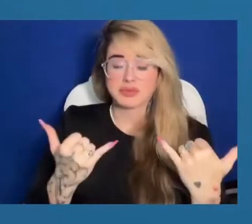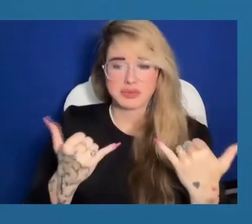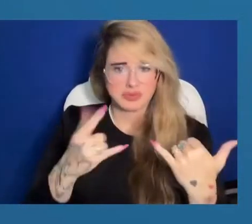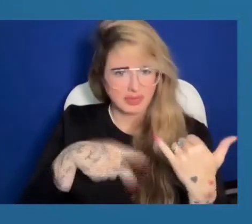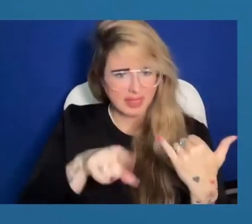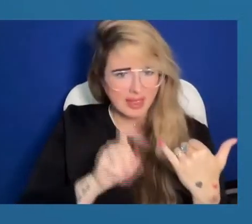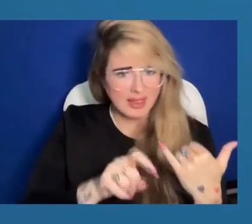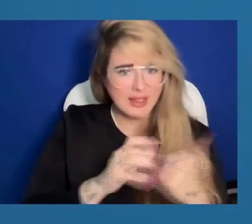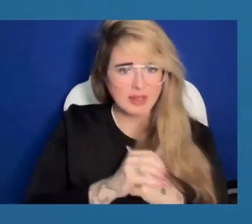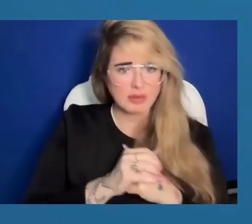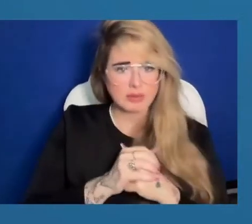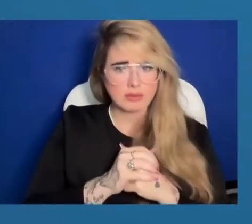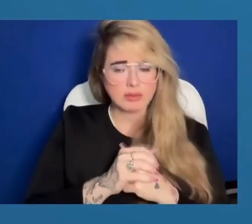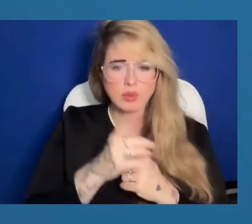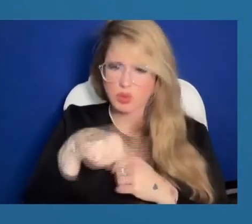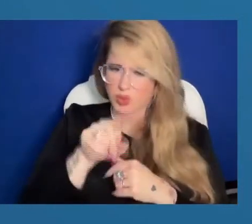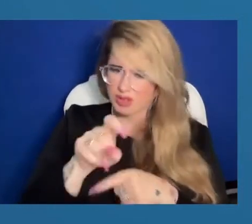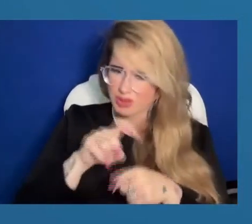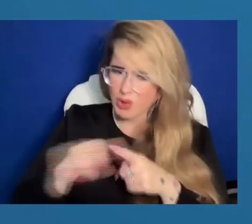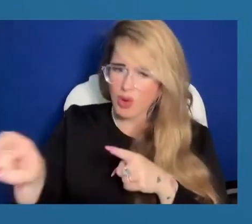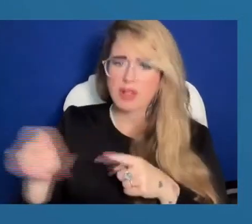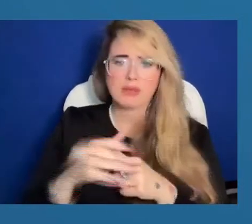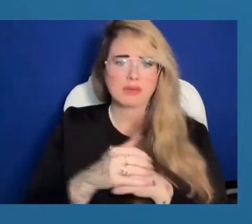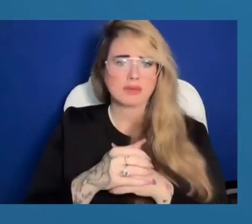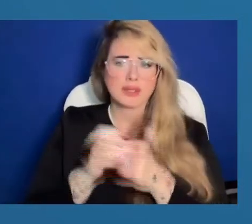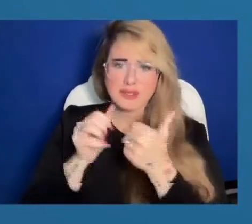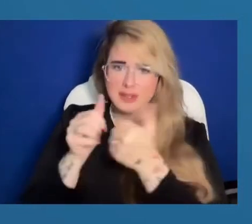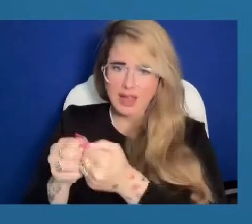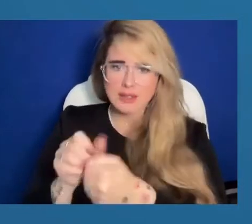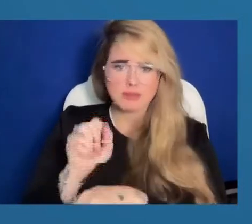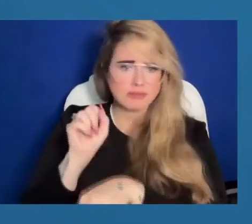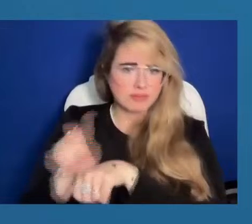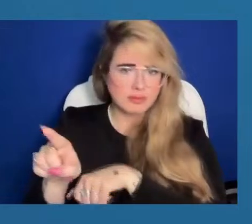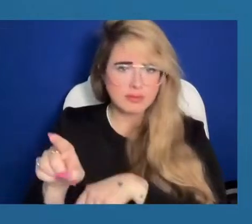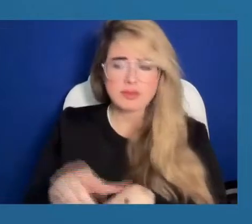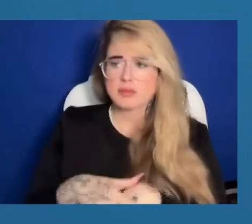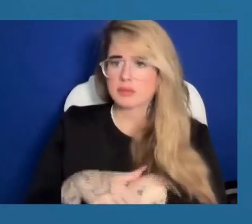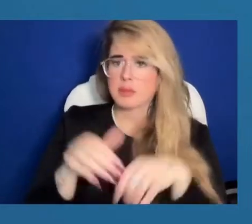They need a phone call from you. They need a text from you. They need social media posts to